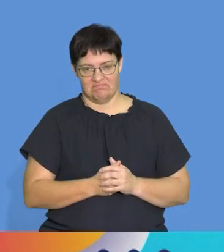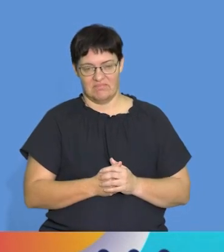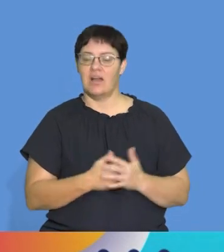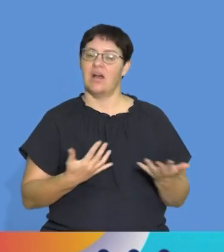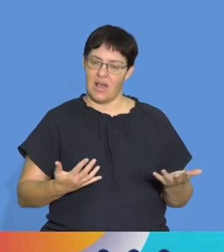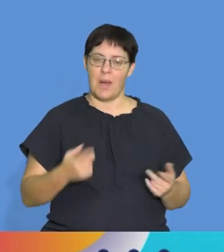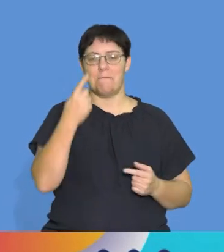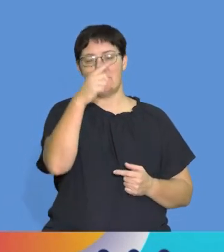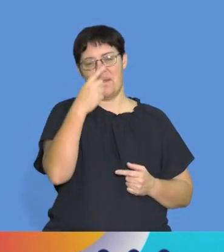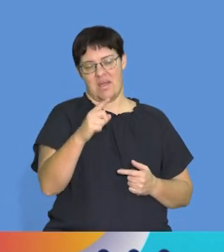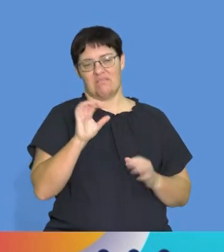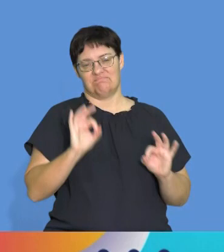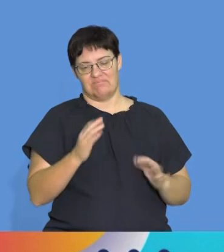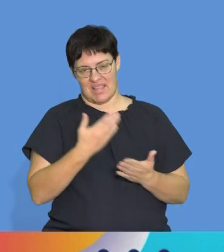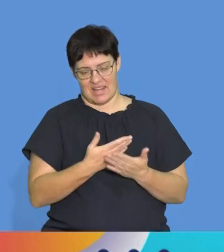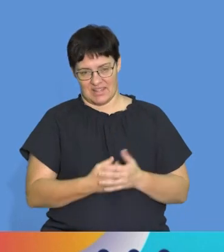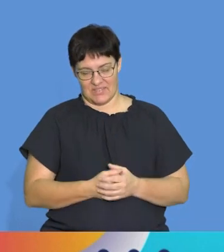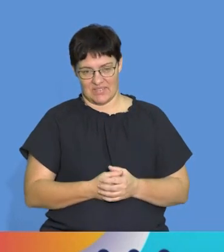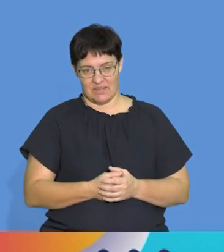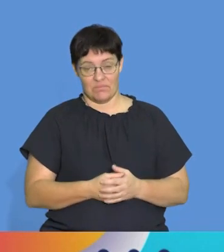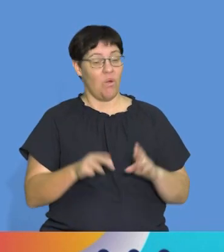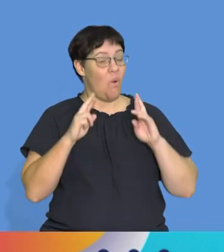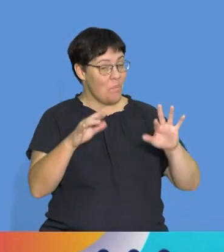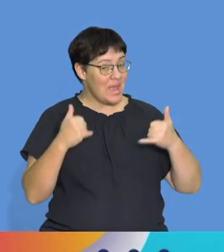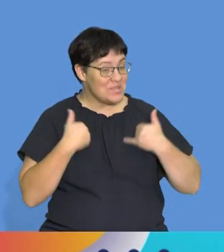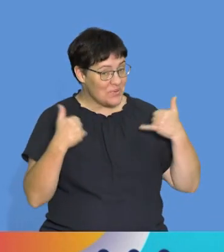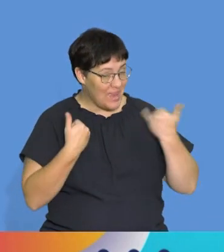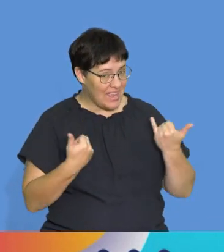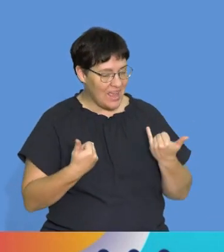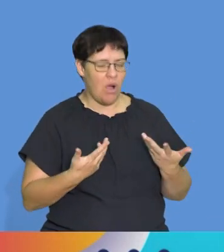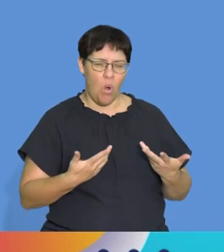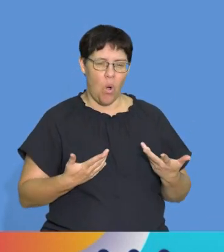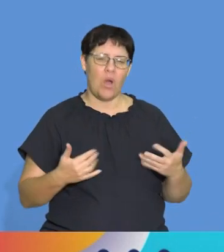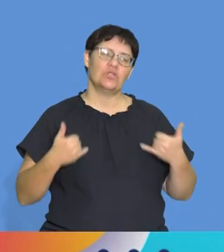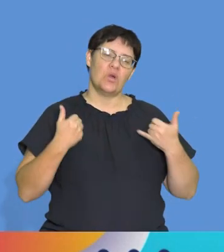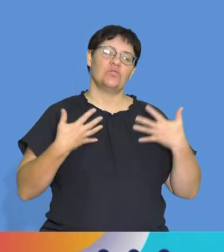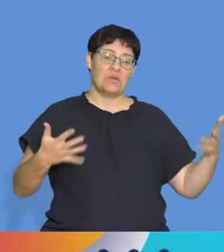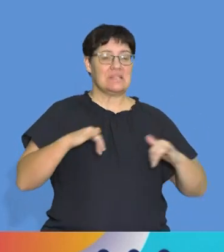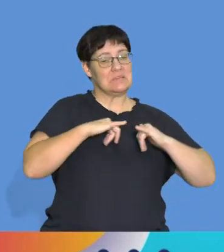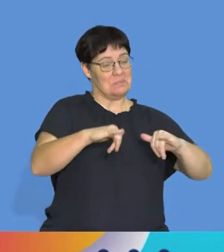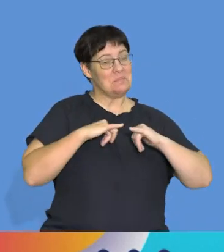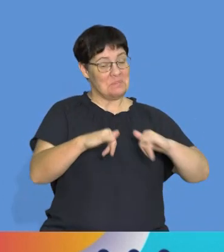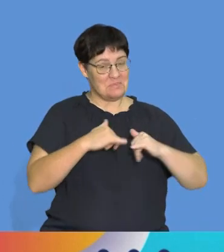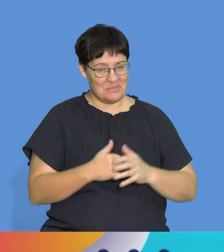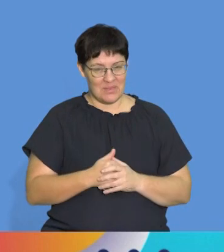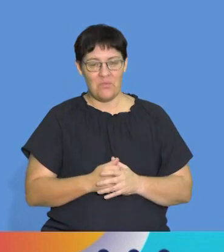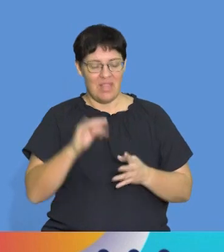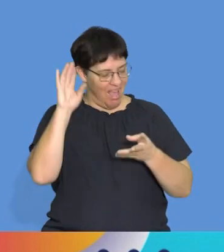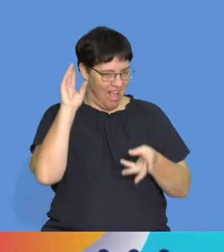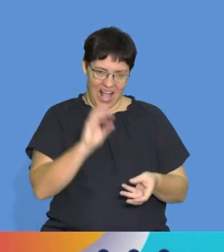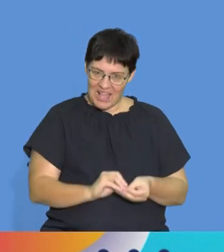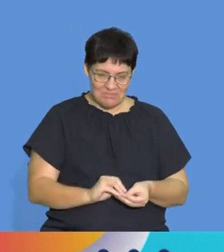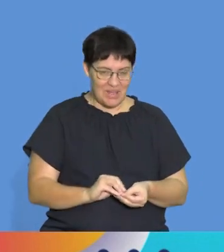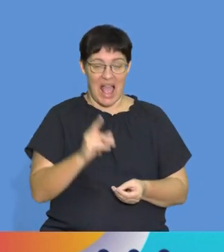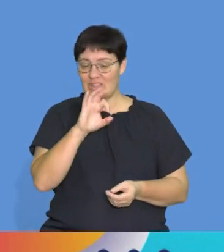it right. Guys, I hope you are still enjoying and you are having so much fun like I am doing with all this algebra that you are